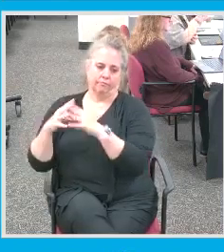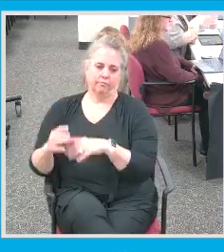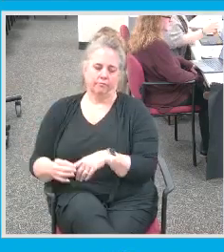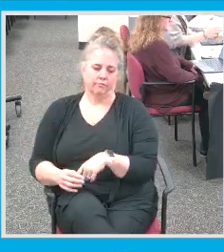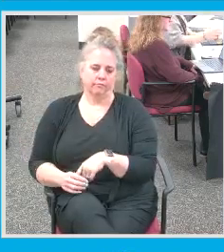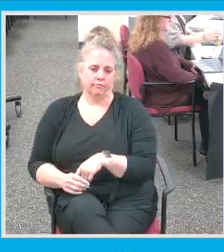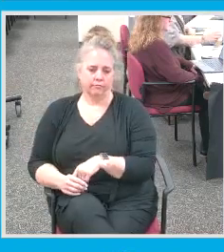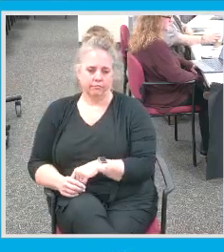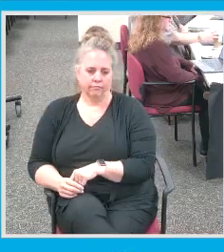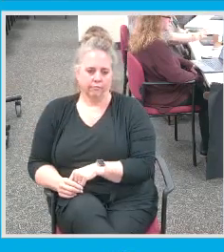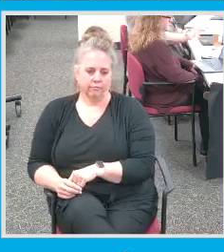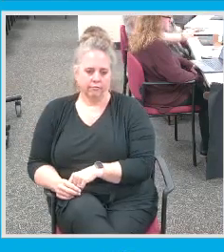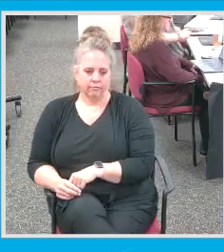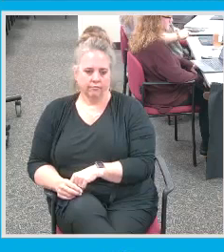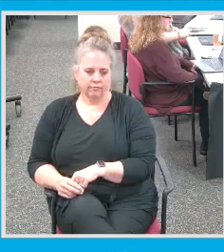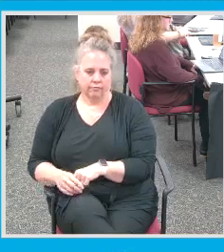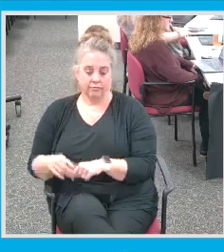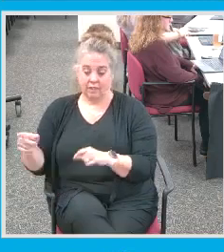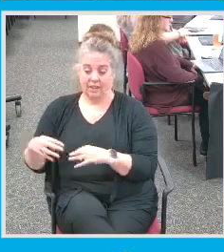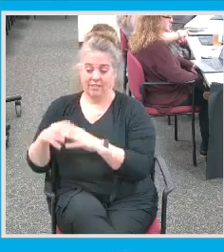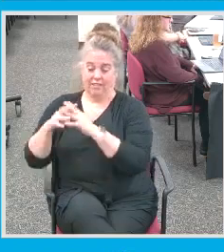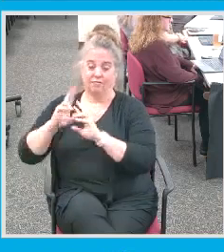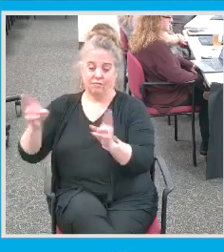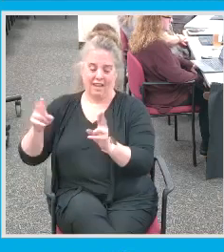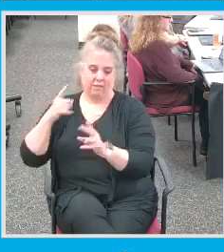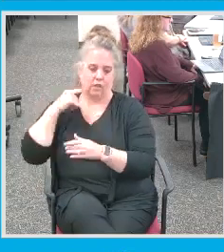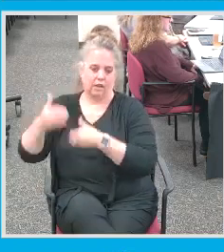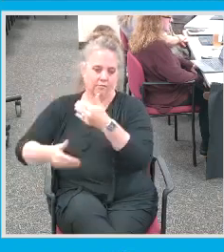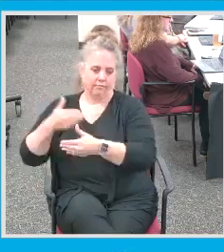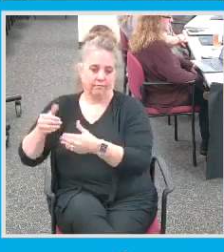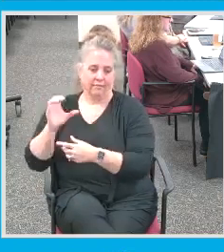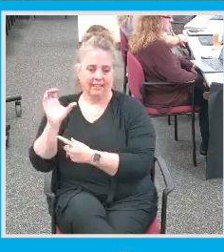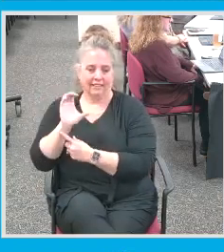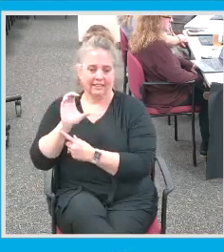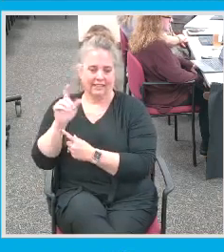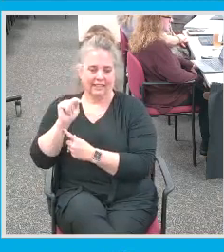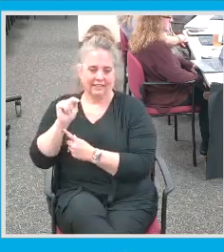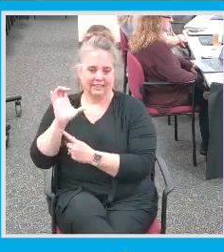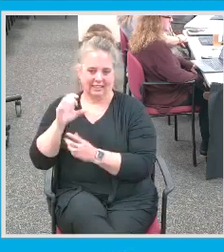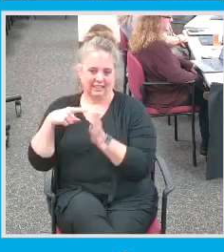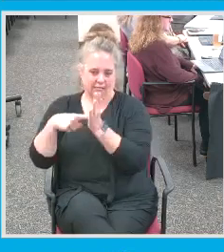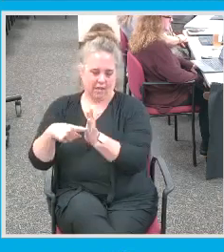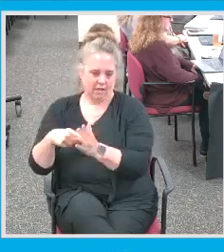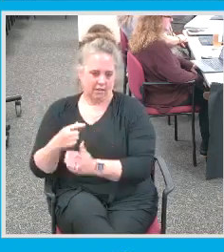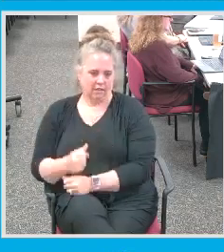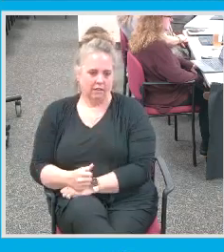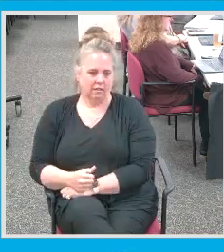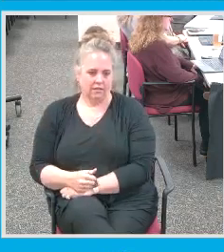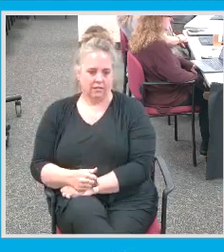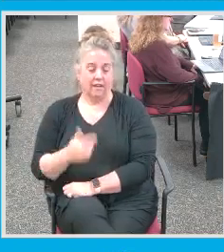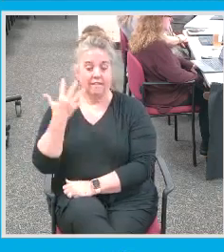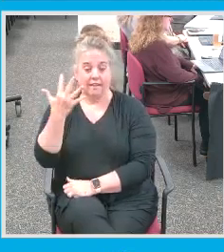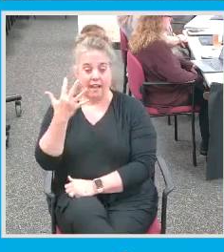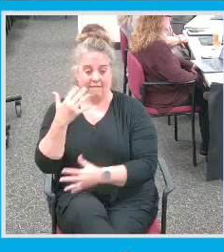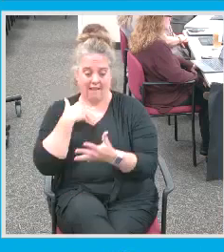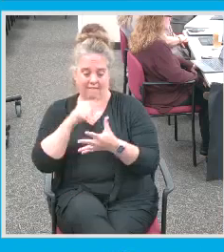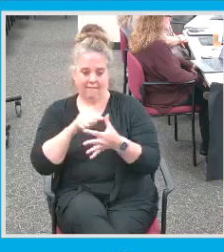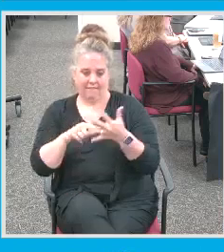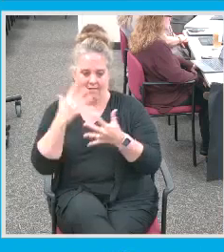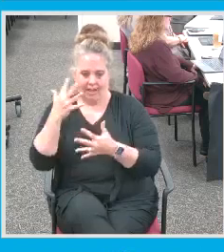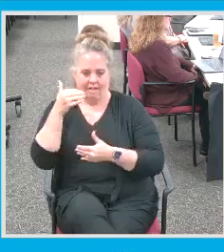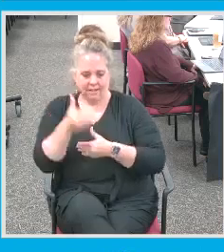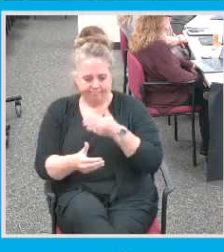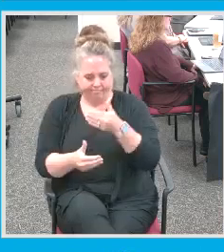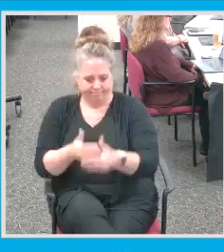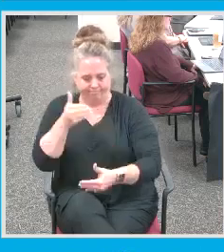to implement this program. The CTC prevention model is a 5-phase change process that uses evidence-based approaches to